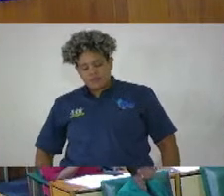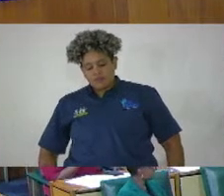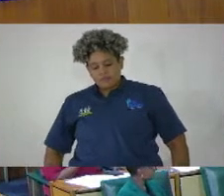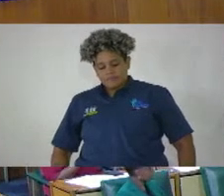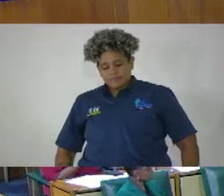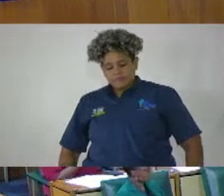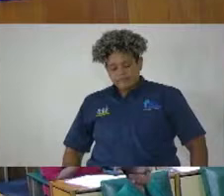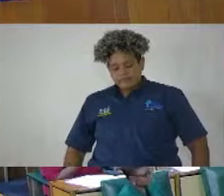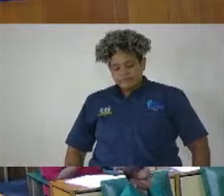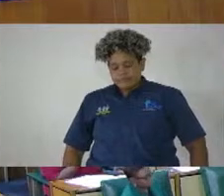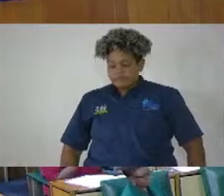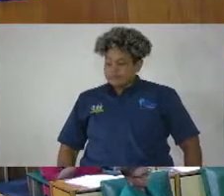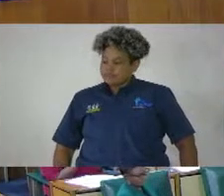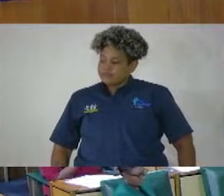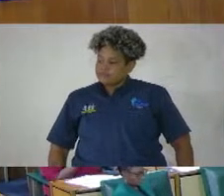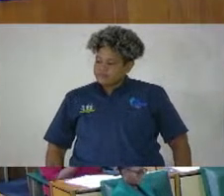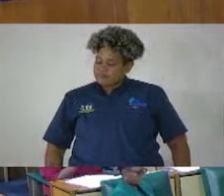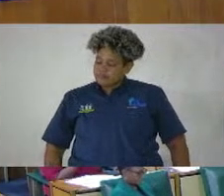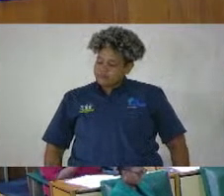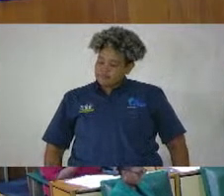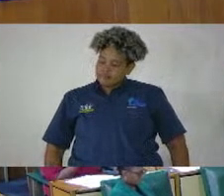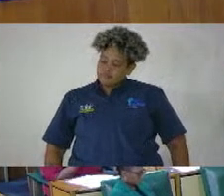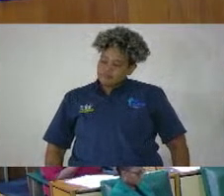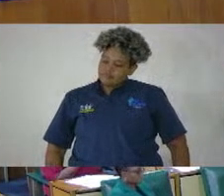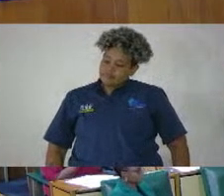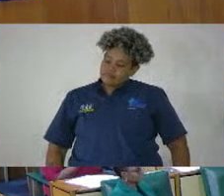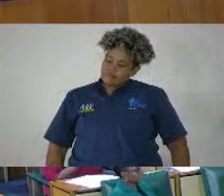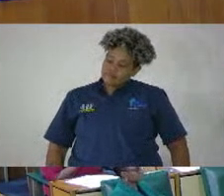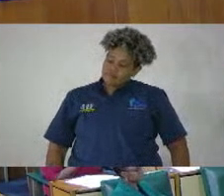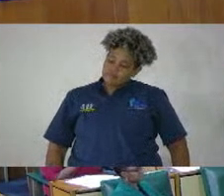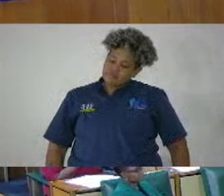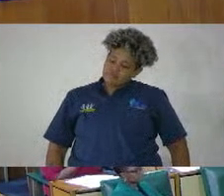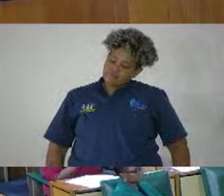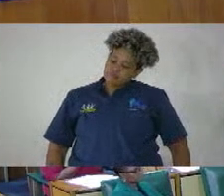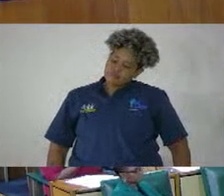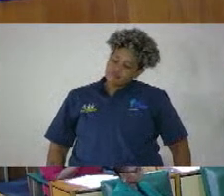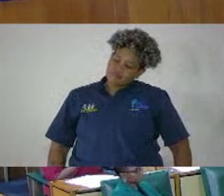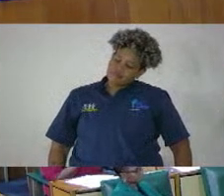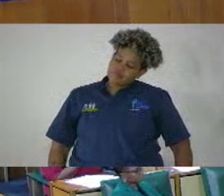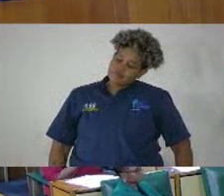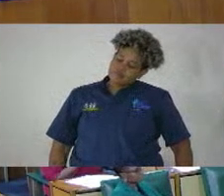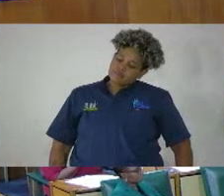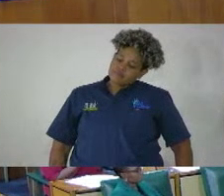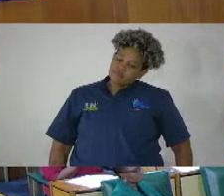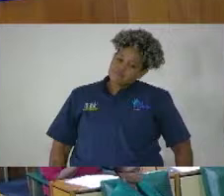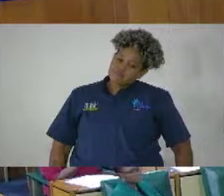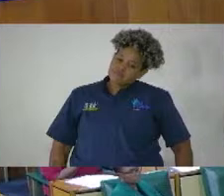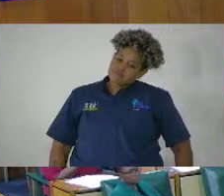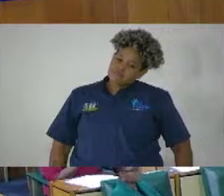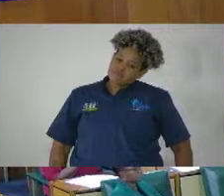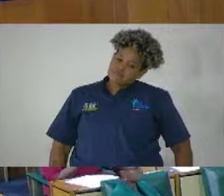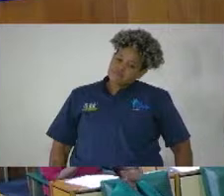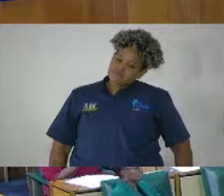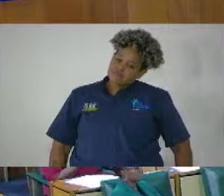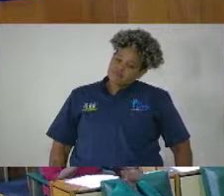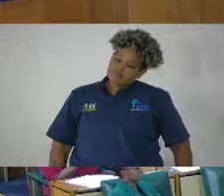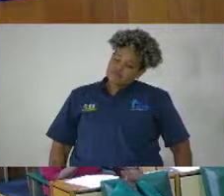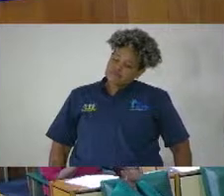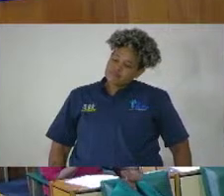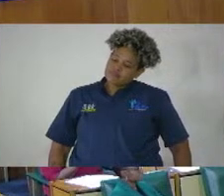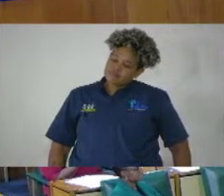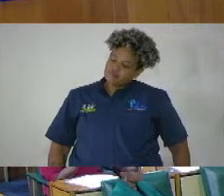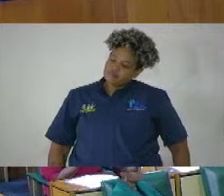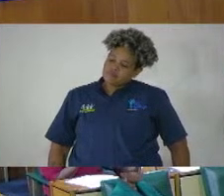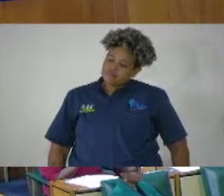presentation. Mr. Speaker, the House